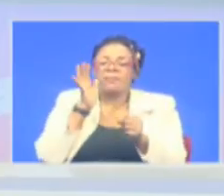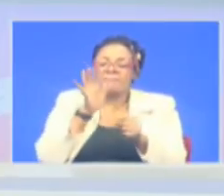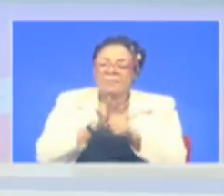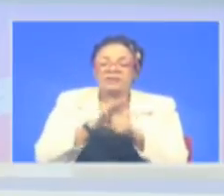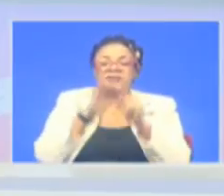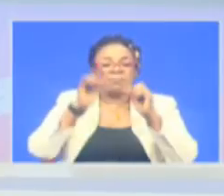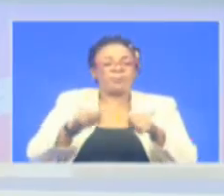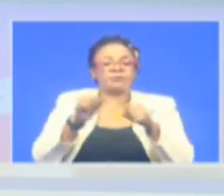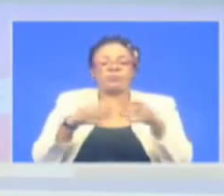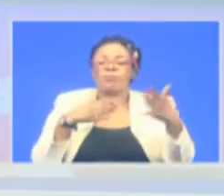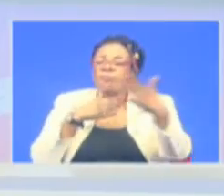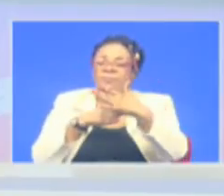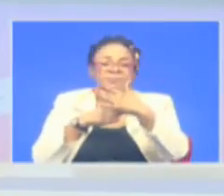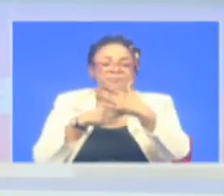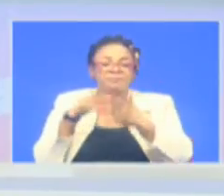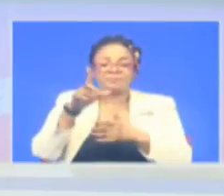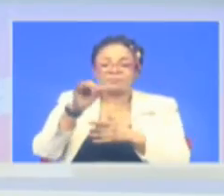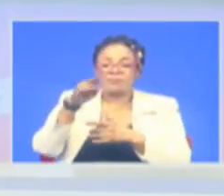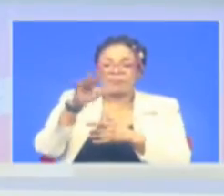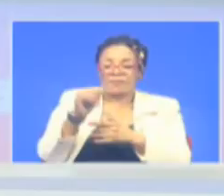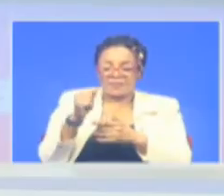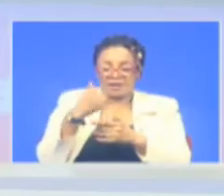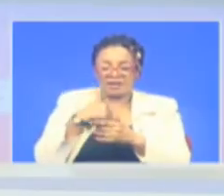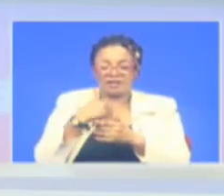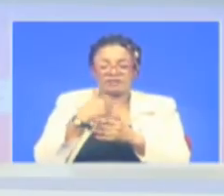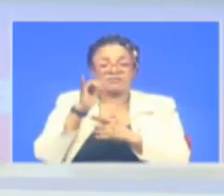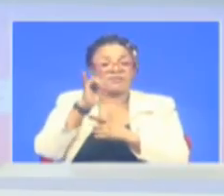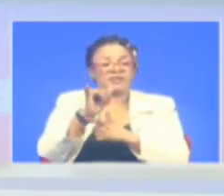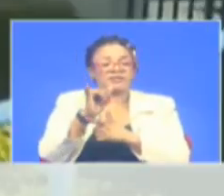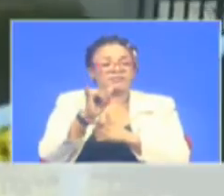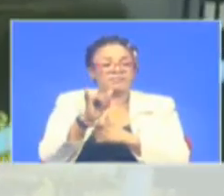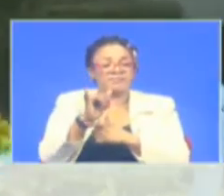locked out. Leila Mohammed delves into the heated debate.